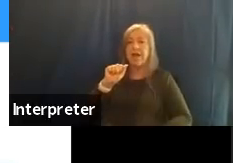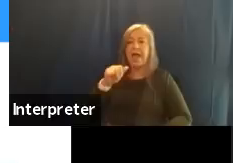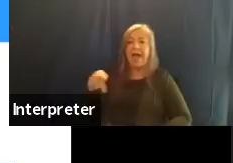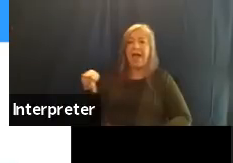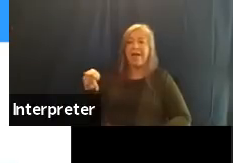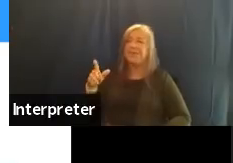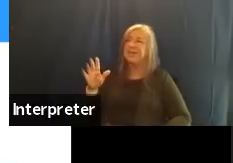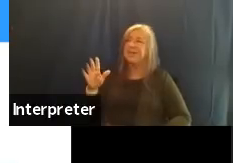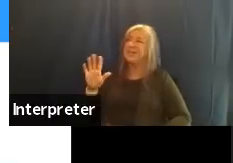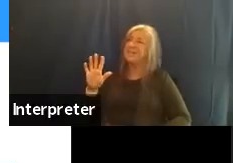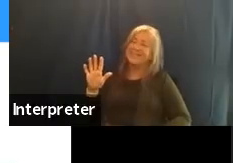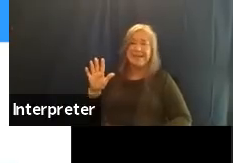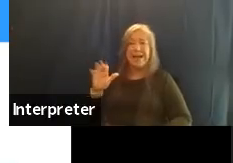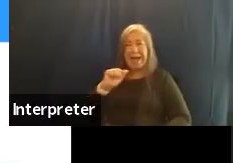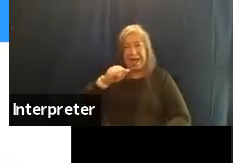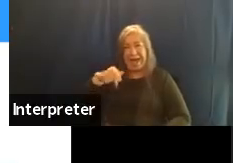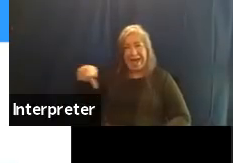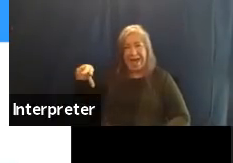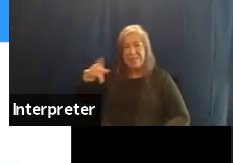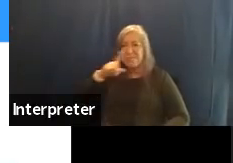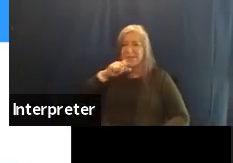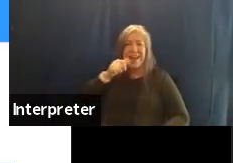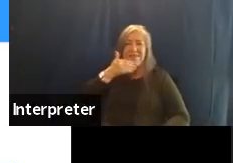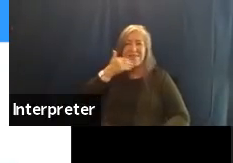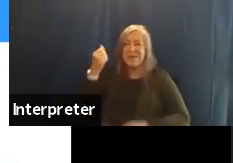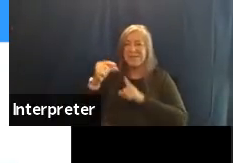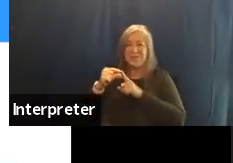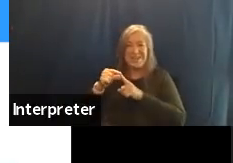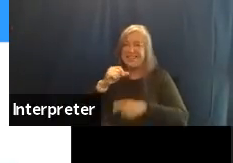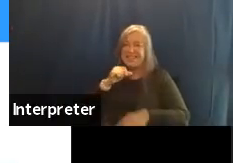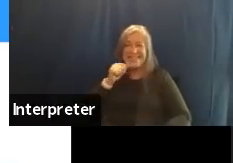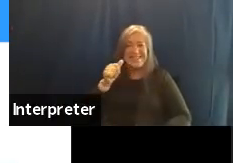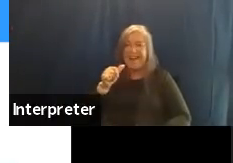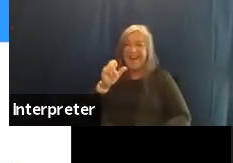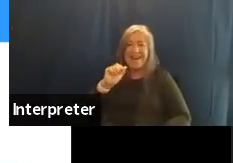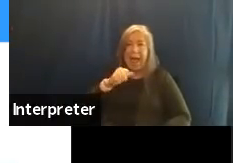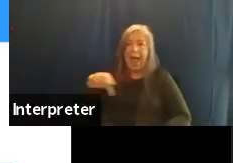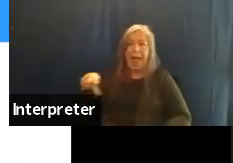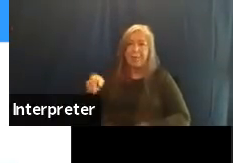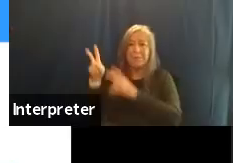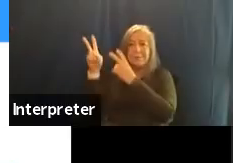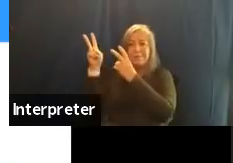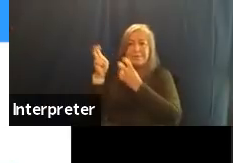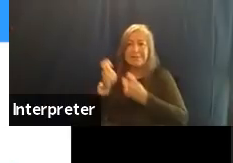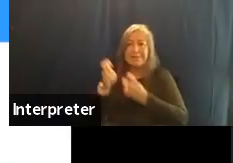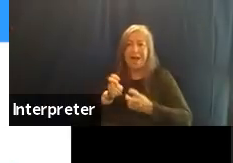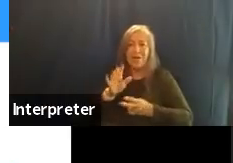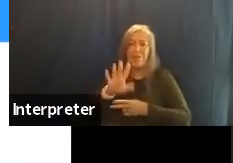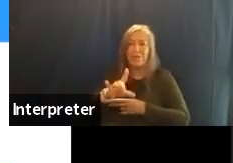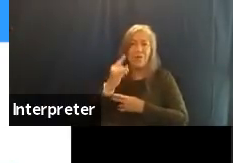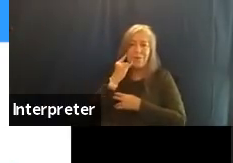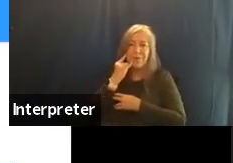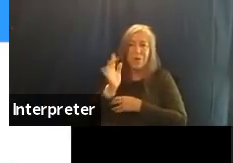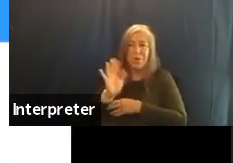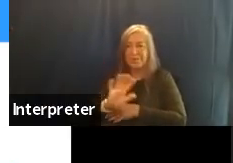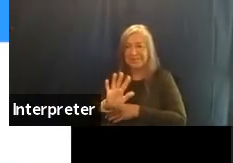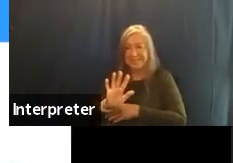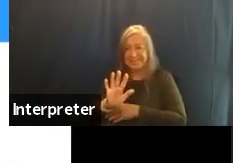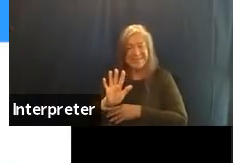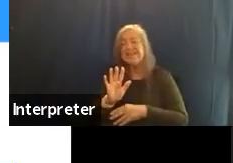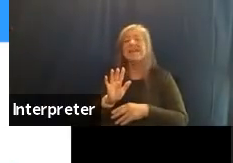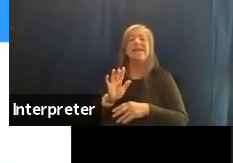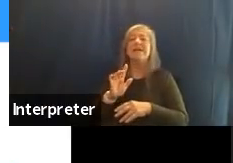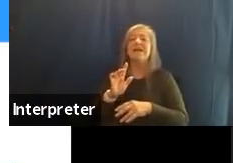app store and download it. This is not an app in the sense you're going to download it. We'll show you in a bit a short video, or we'll show you where you can find a short video